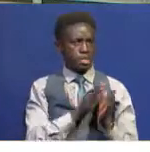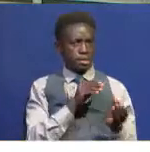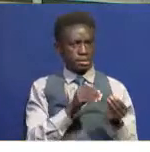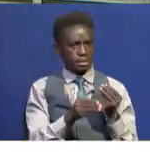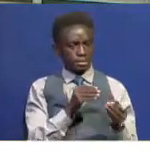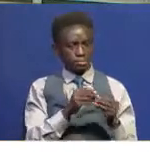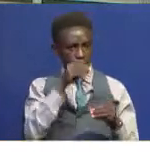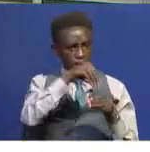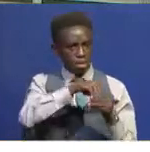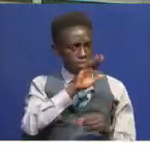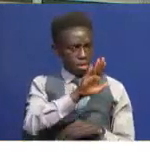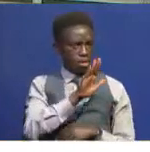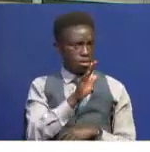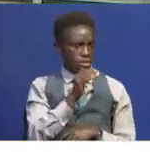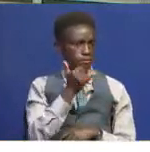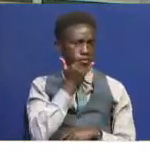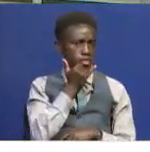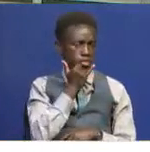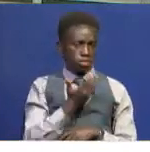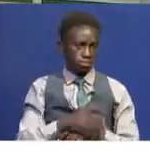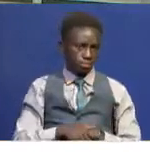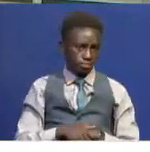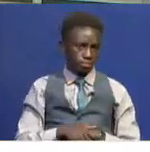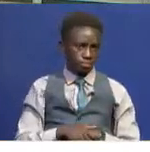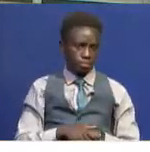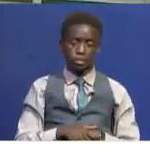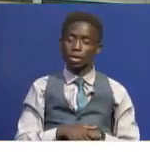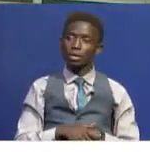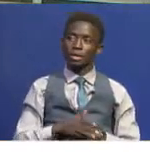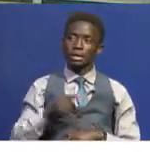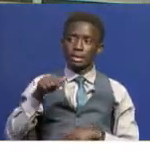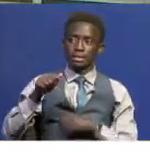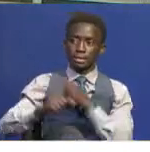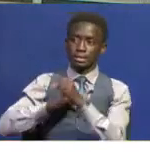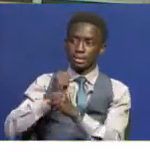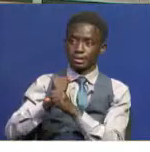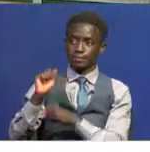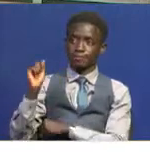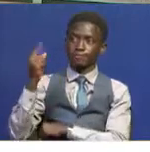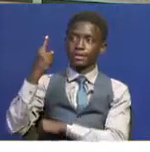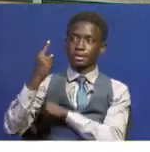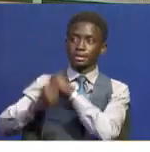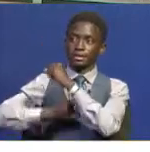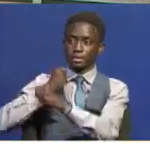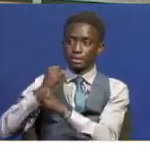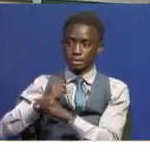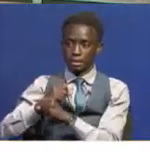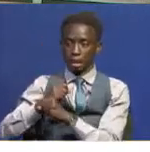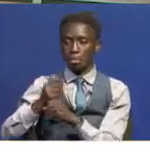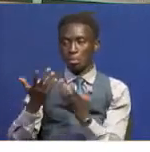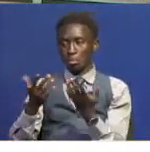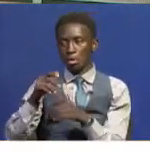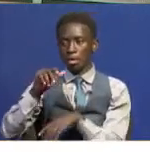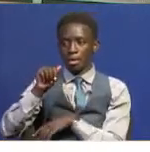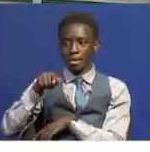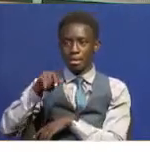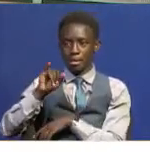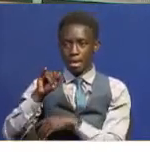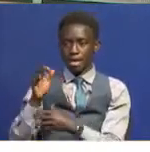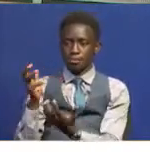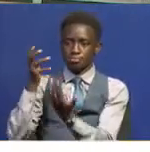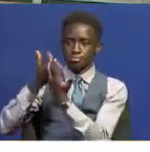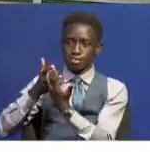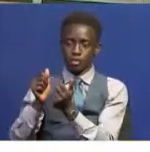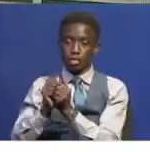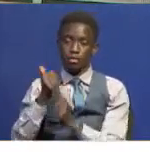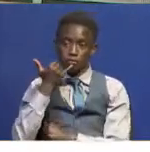disabilities in your gadgets? So this year is the first year for us in regards to giving AI functionality to our phones.